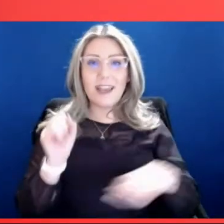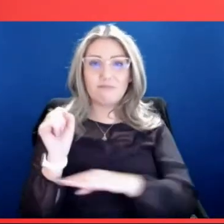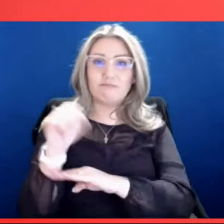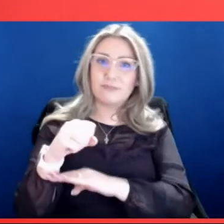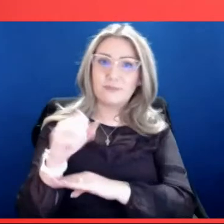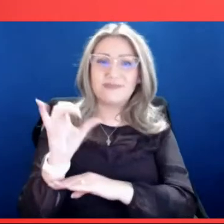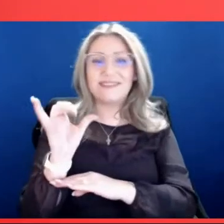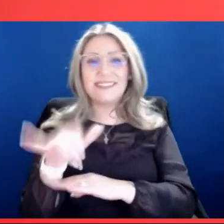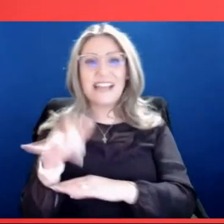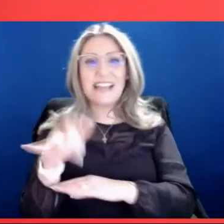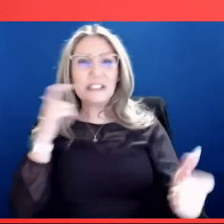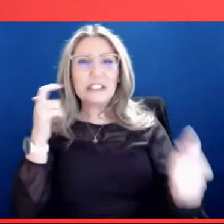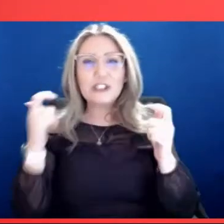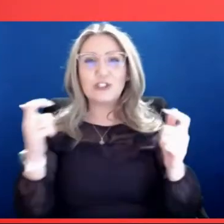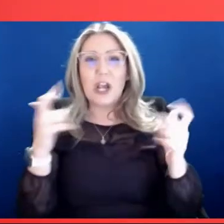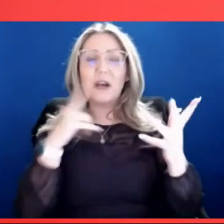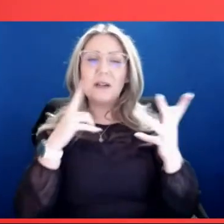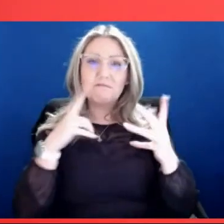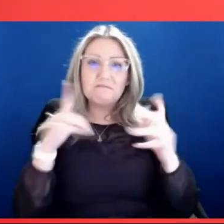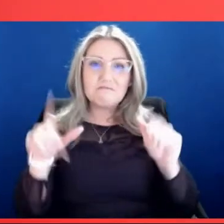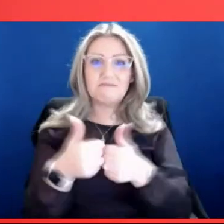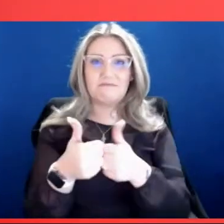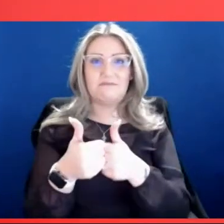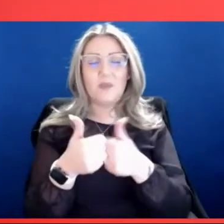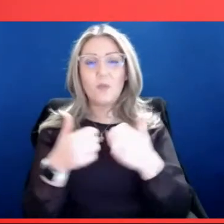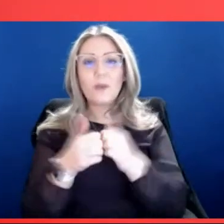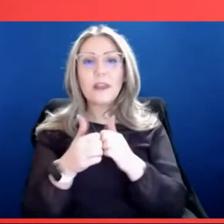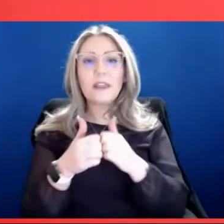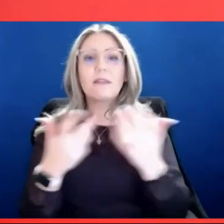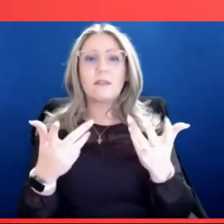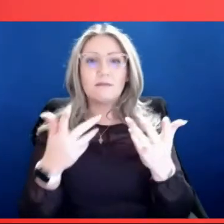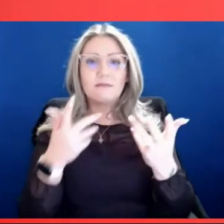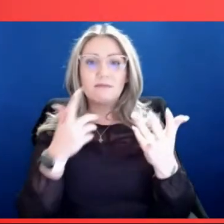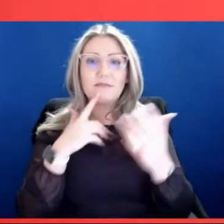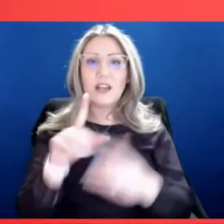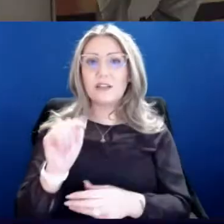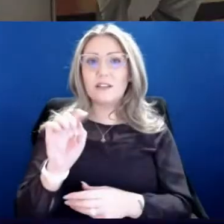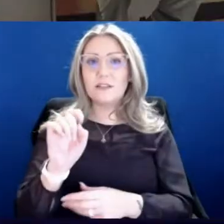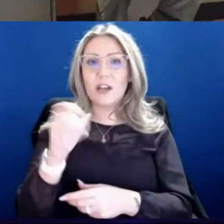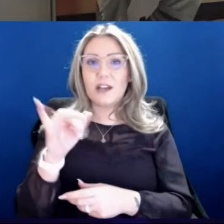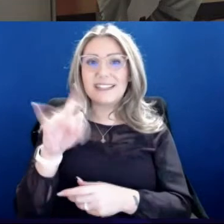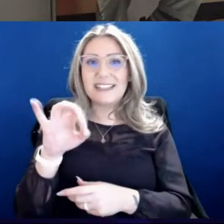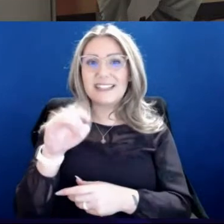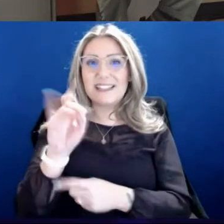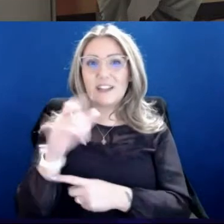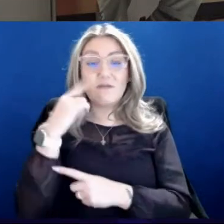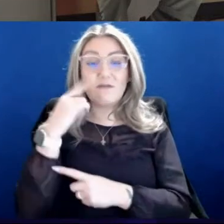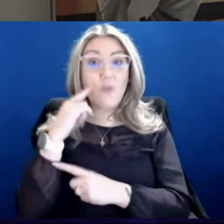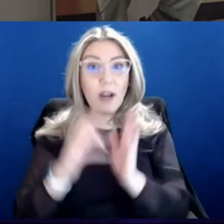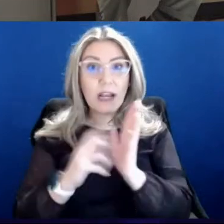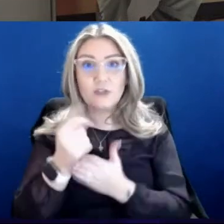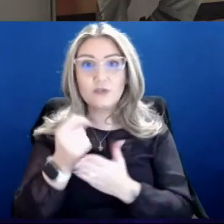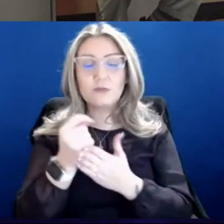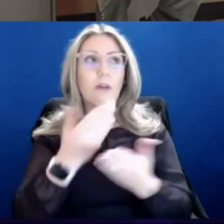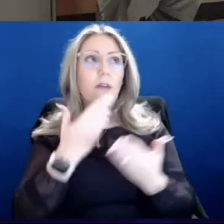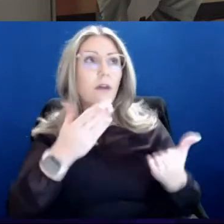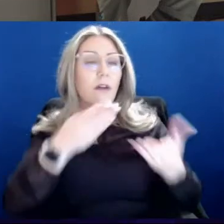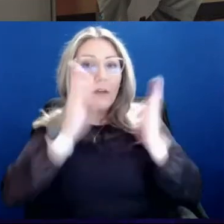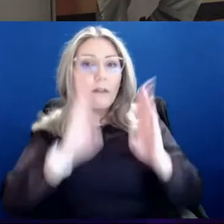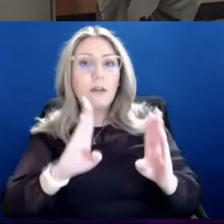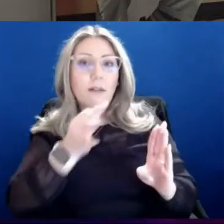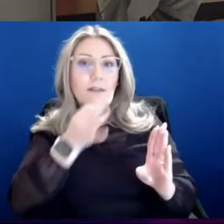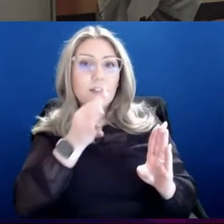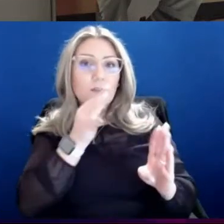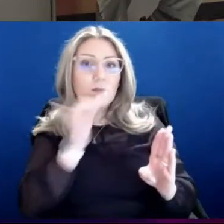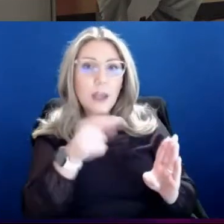big hump of toxicity for cancer treatment. Thank God for experts like you, and thank God